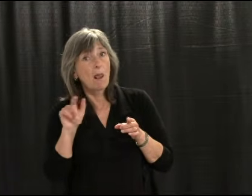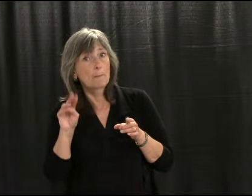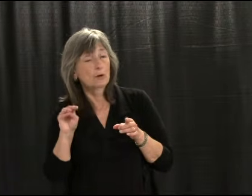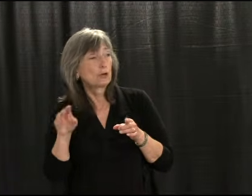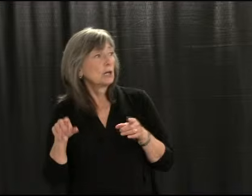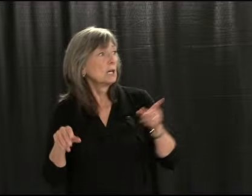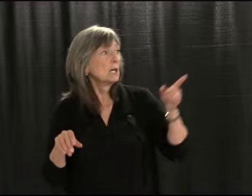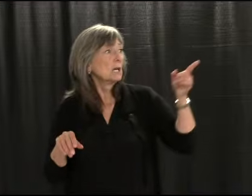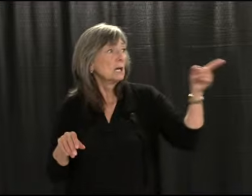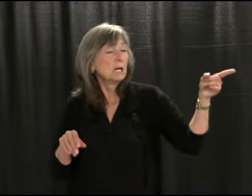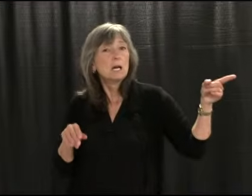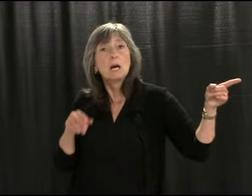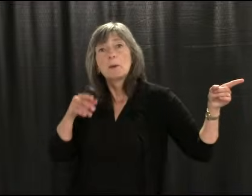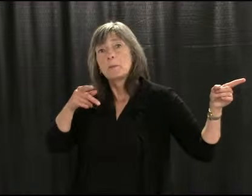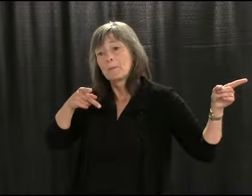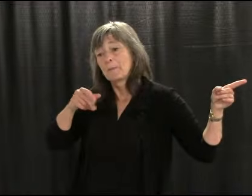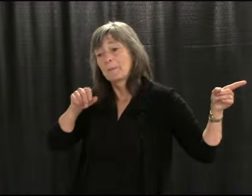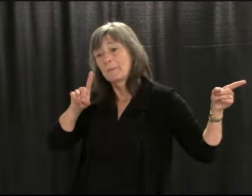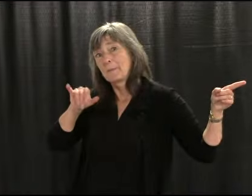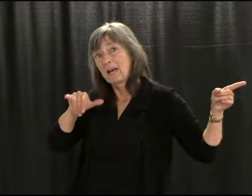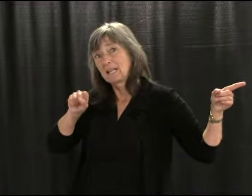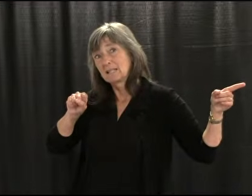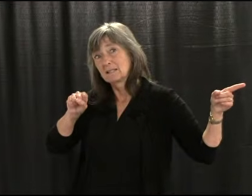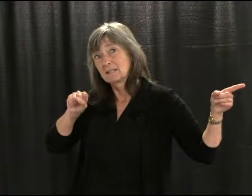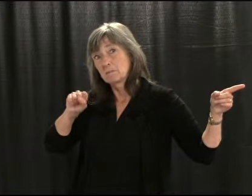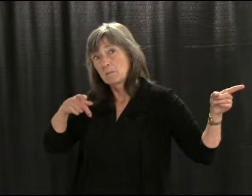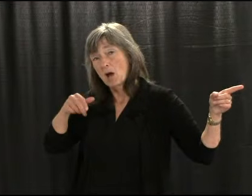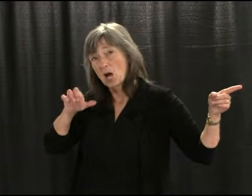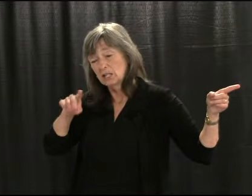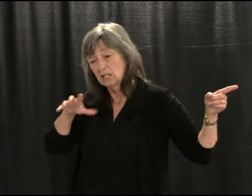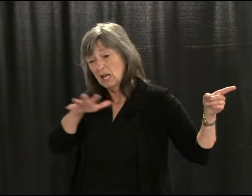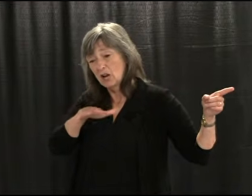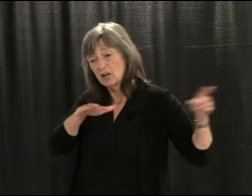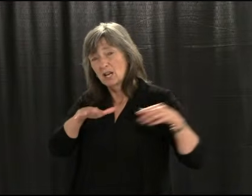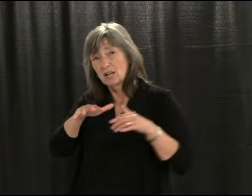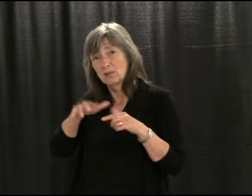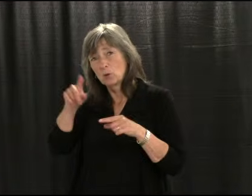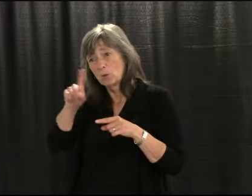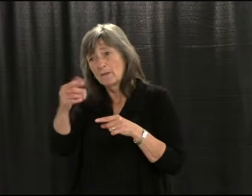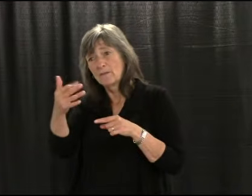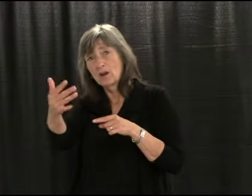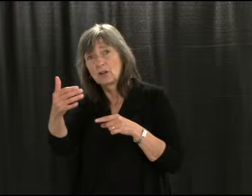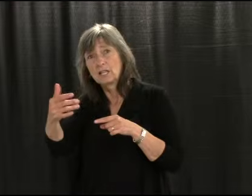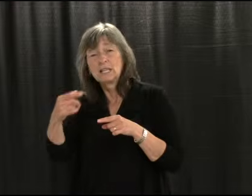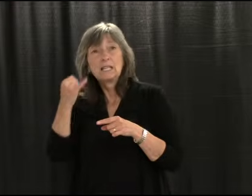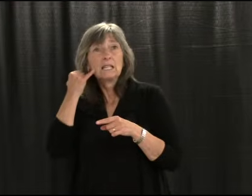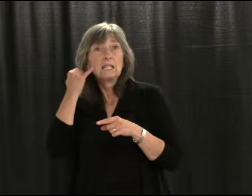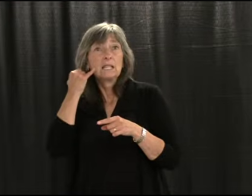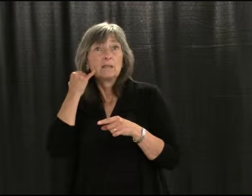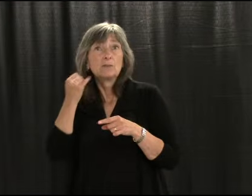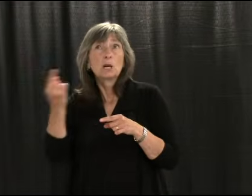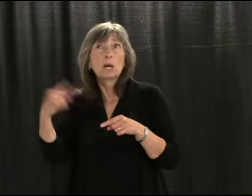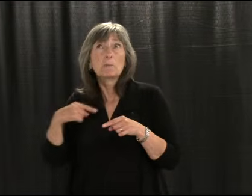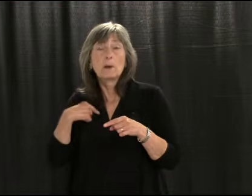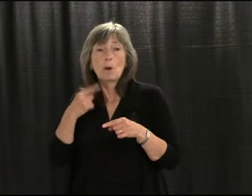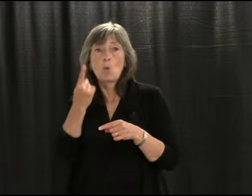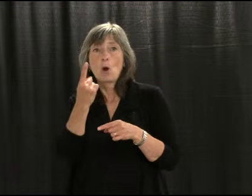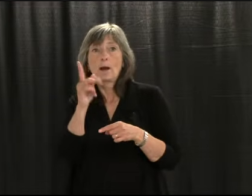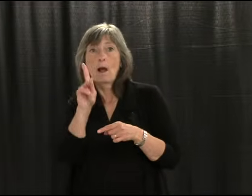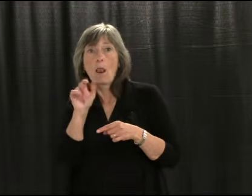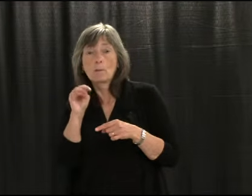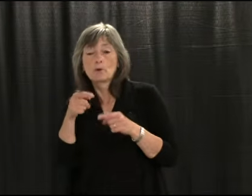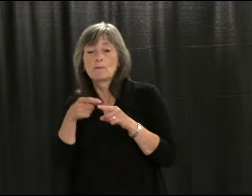Paddy's Pond fire from TCH right now? It would be. It's only about as we came down here, it was about a kilometer from Paddy's Pond,